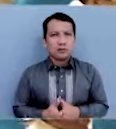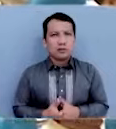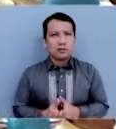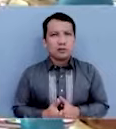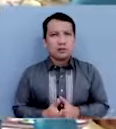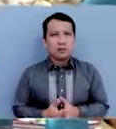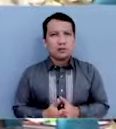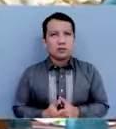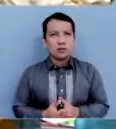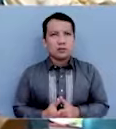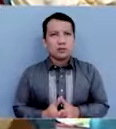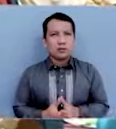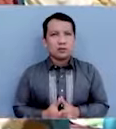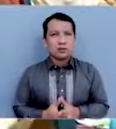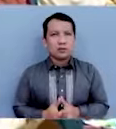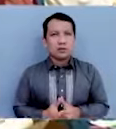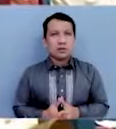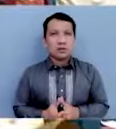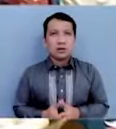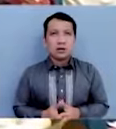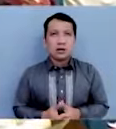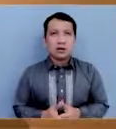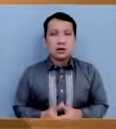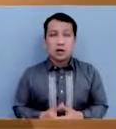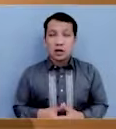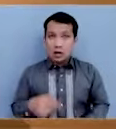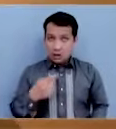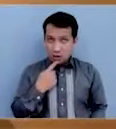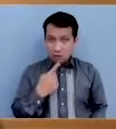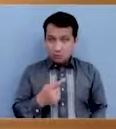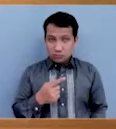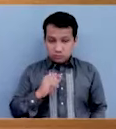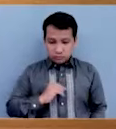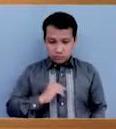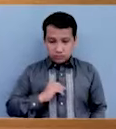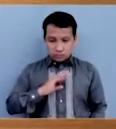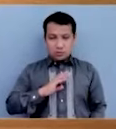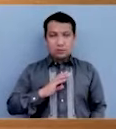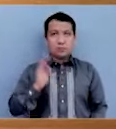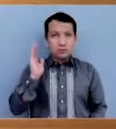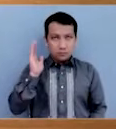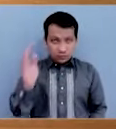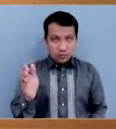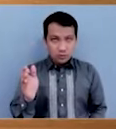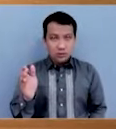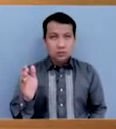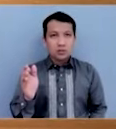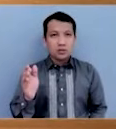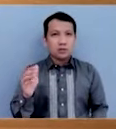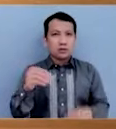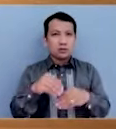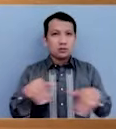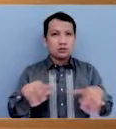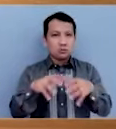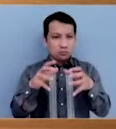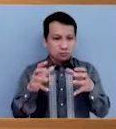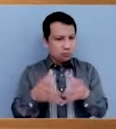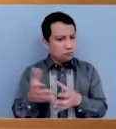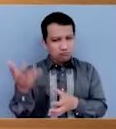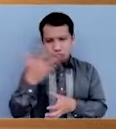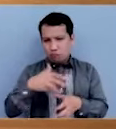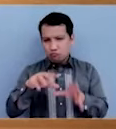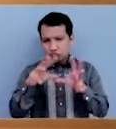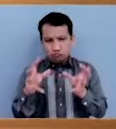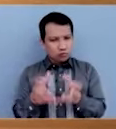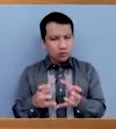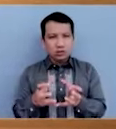I have stated before that my confidence in our future was grounded in our world-class quality